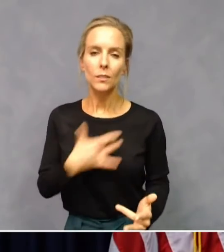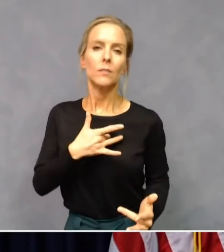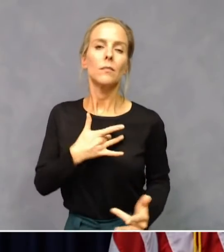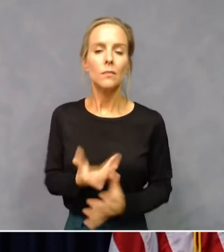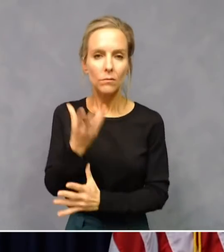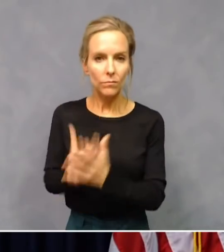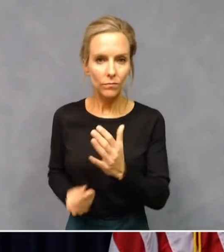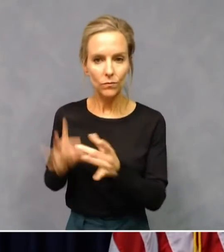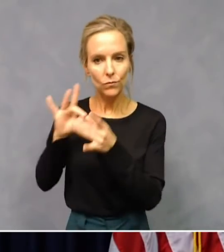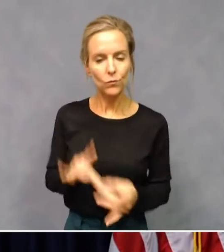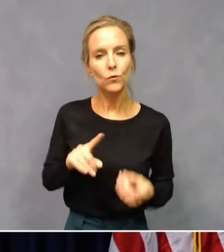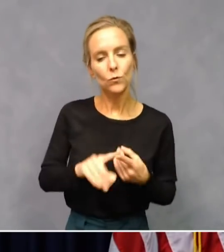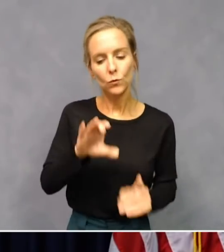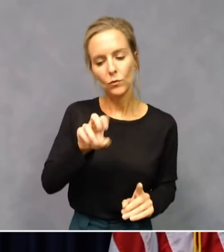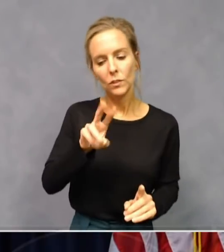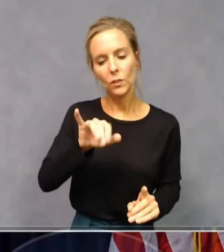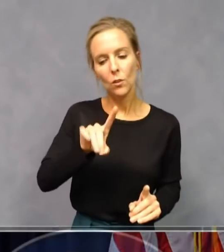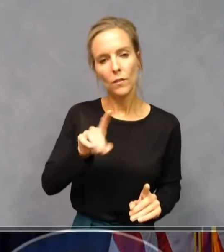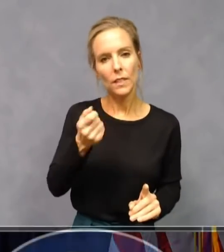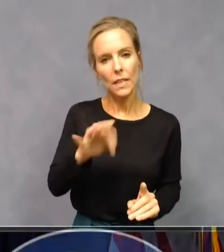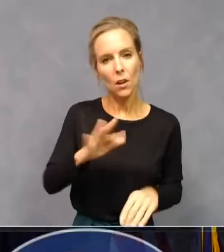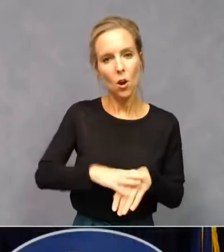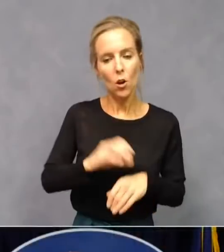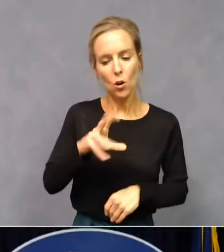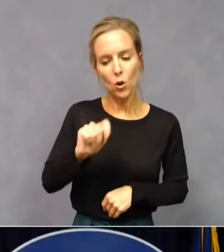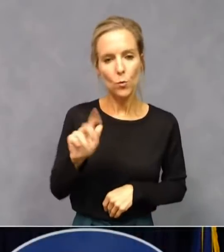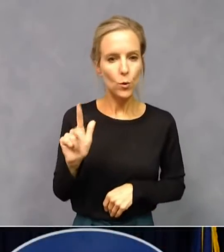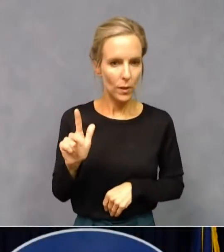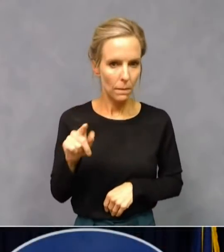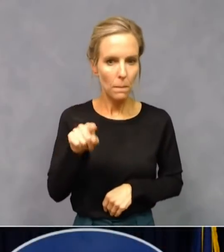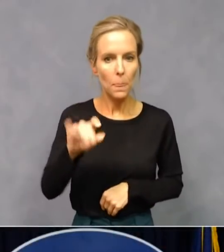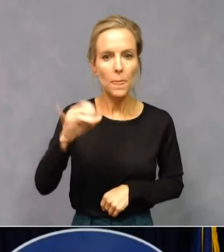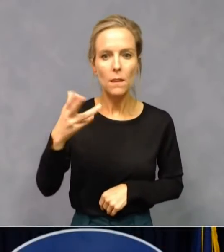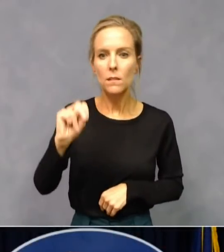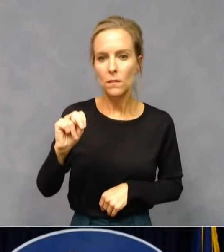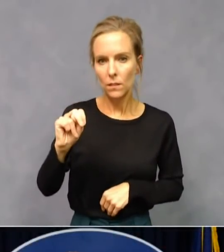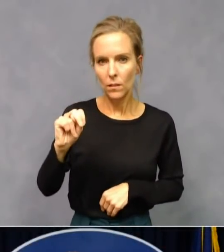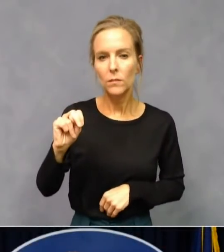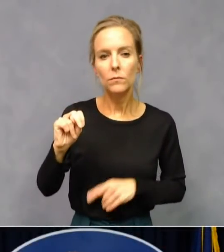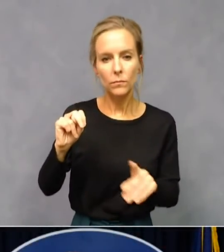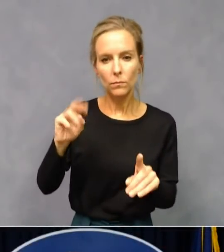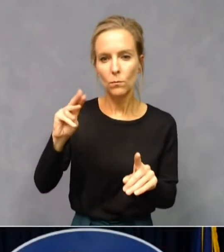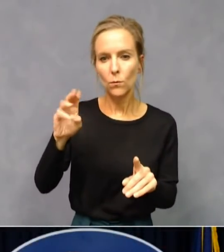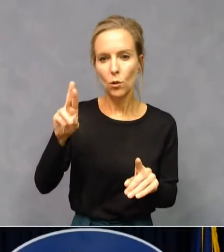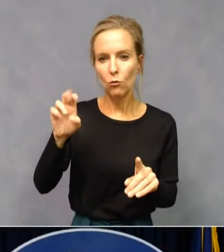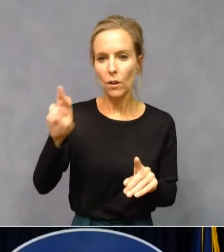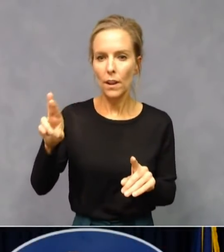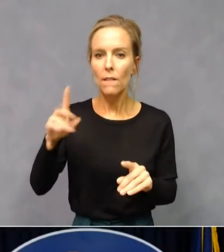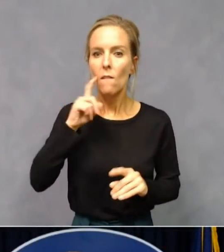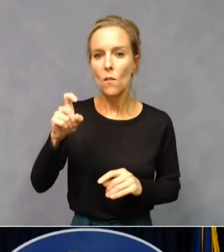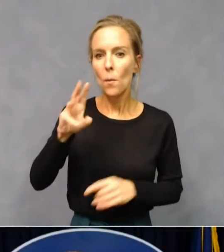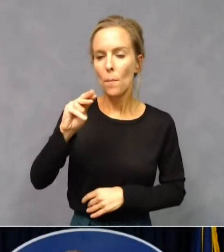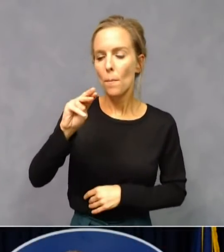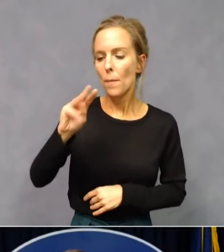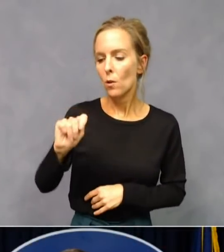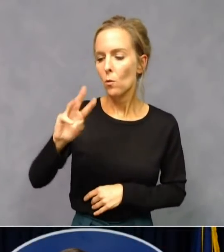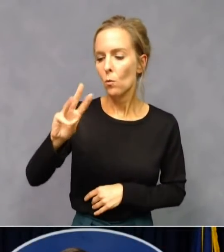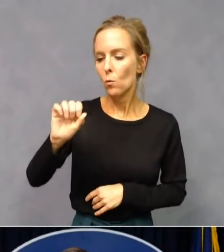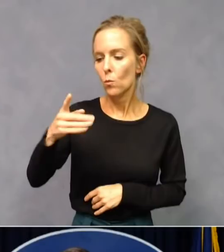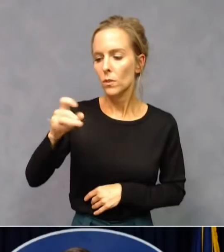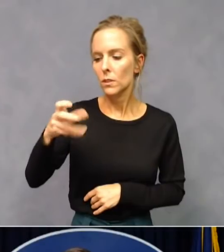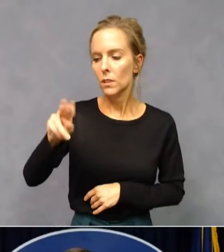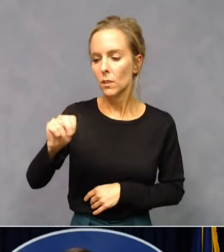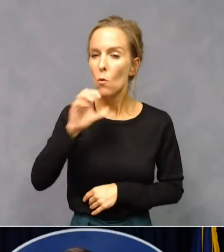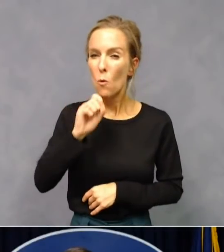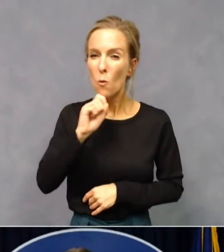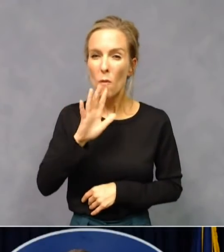on October 23rd. John Vereb from Mount Washington was only 52 years